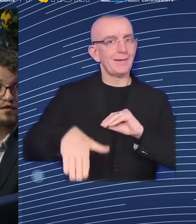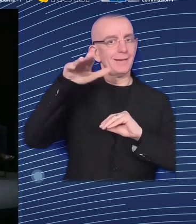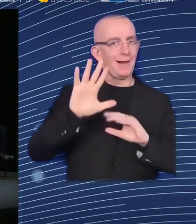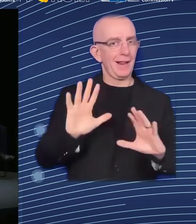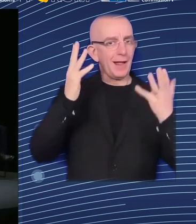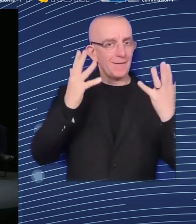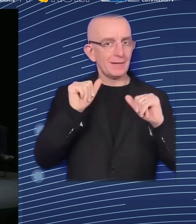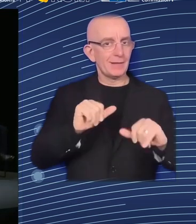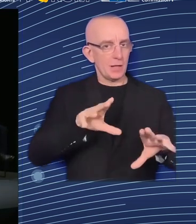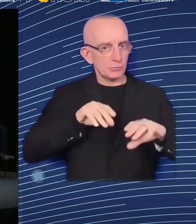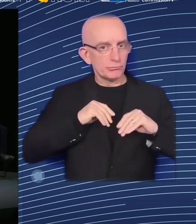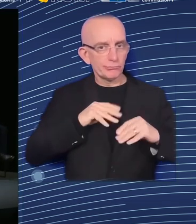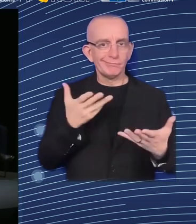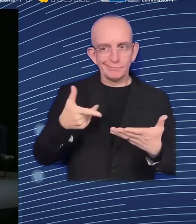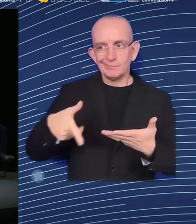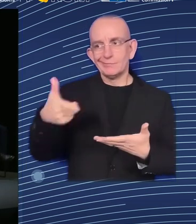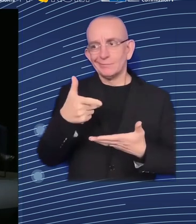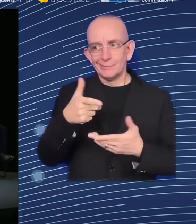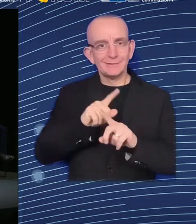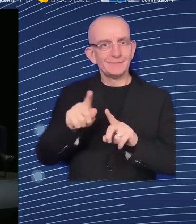I can give it a shot. Yes.